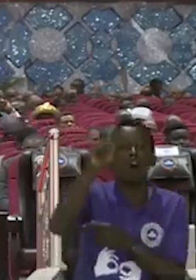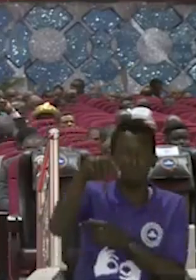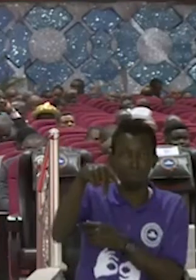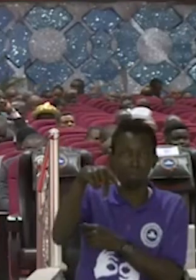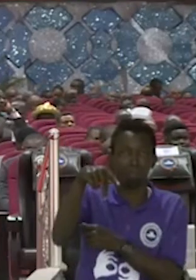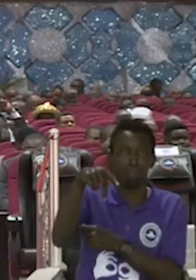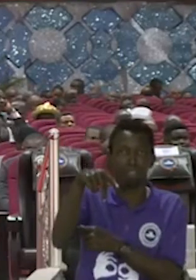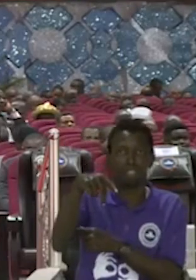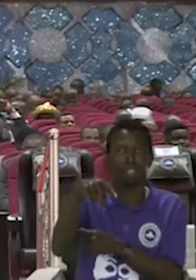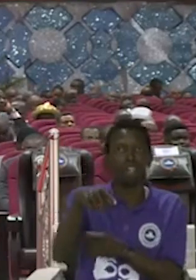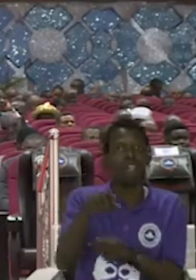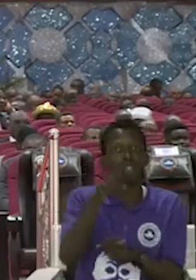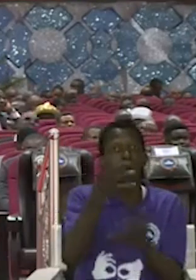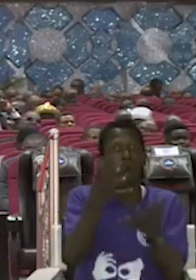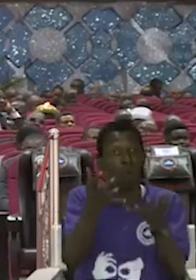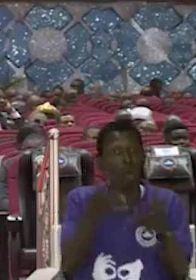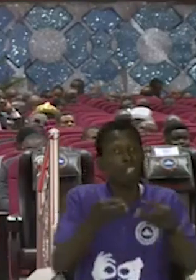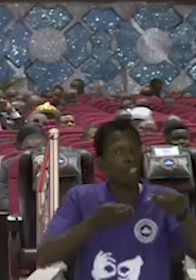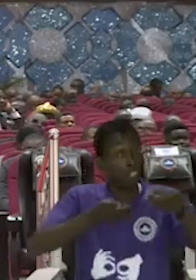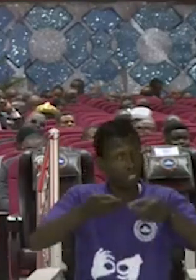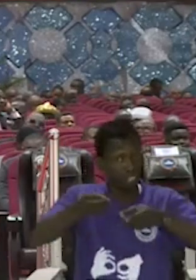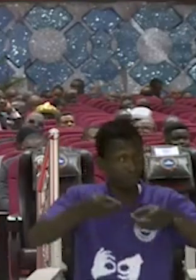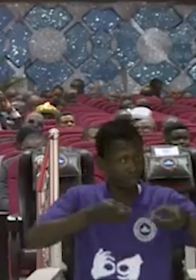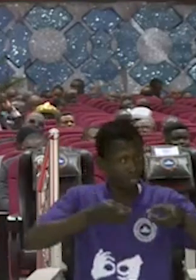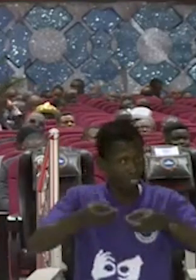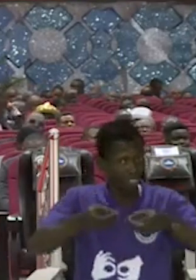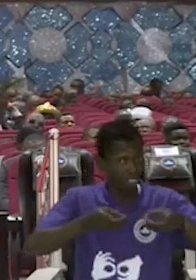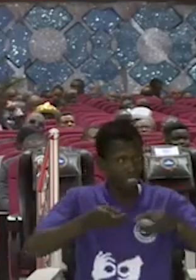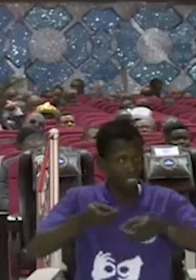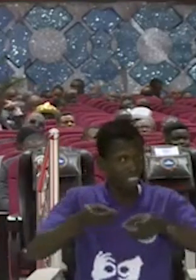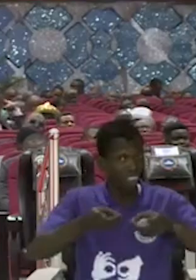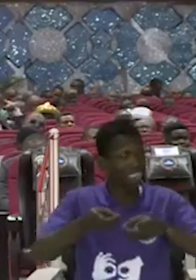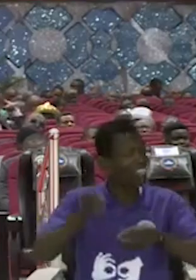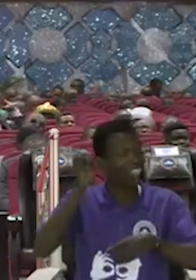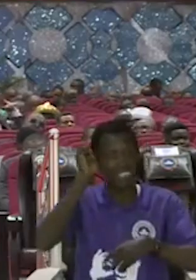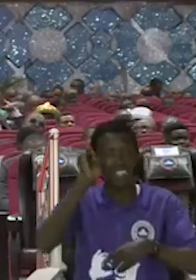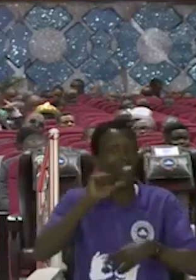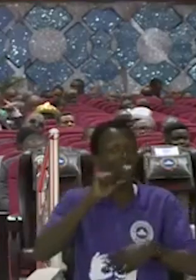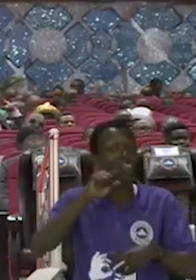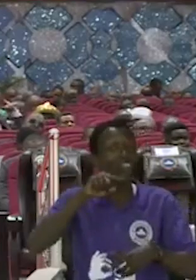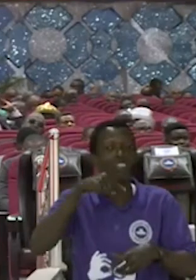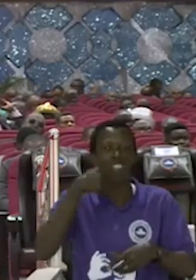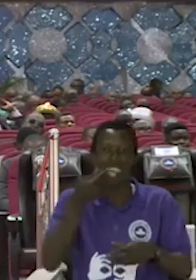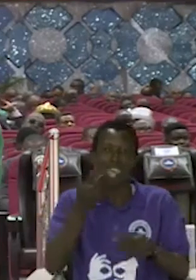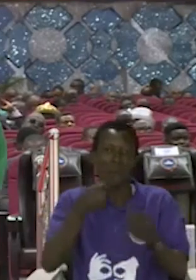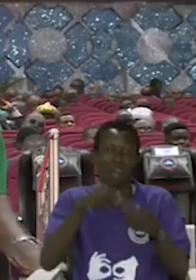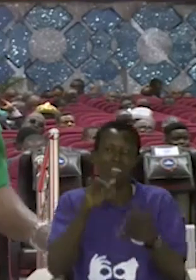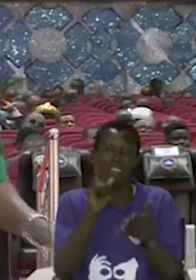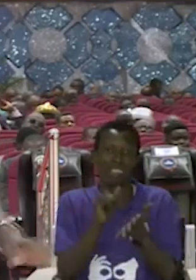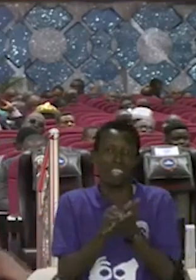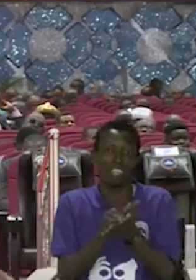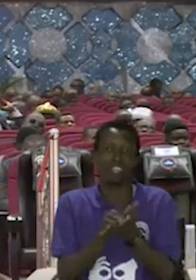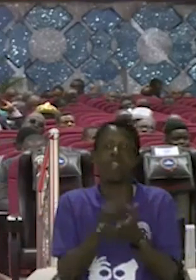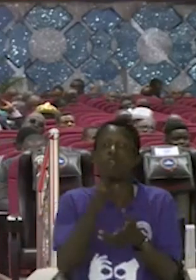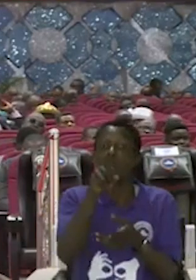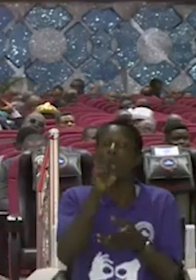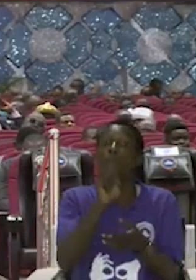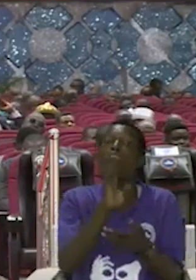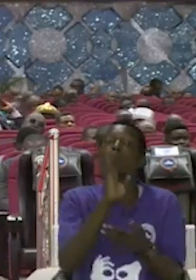You want dominion? We didn't talk about that during the lecture. You must be